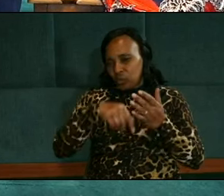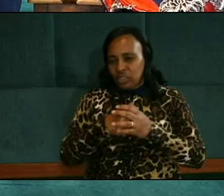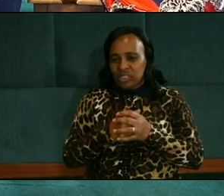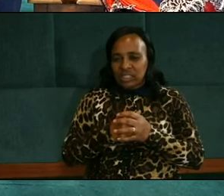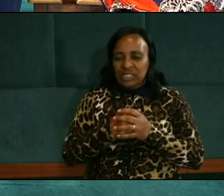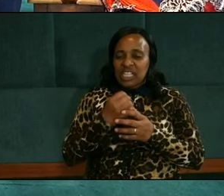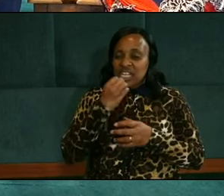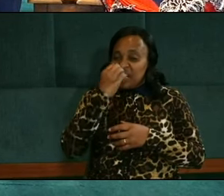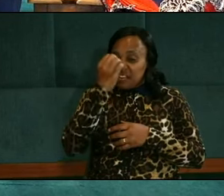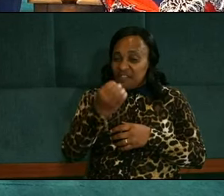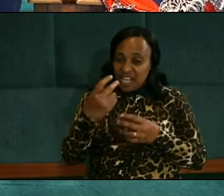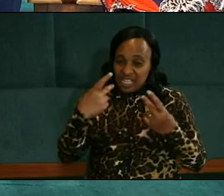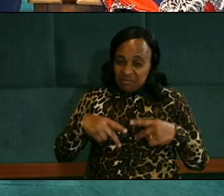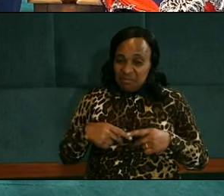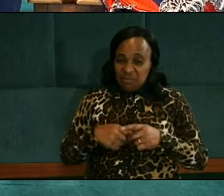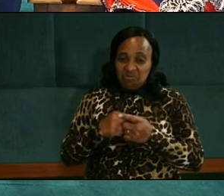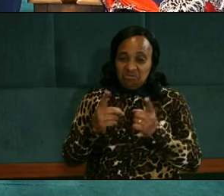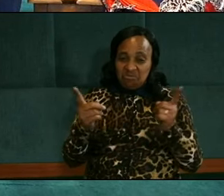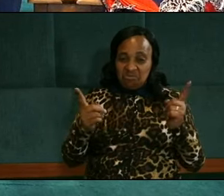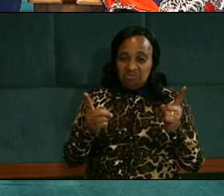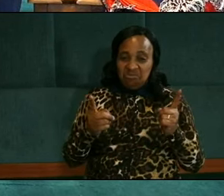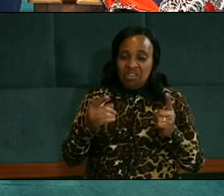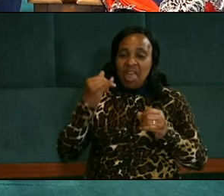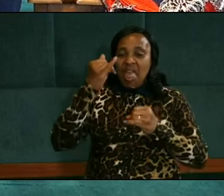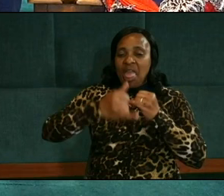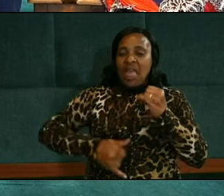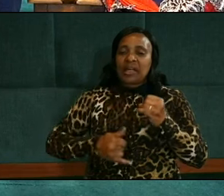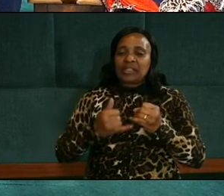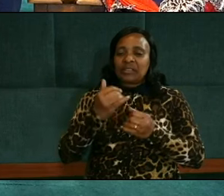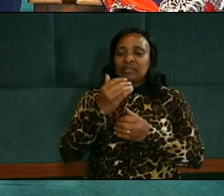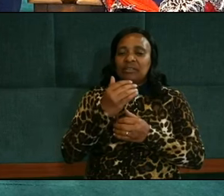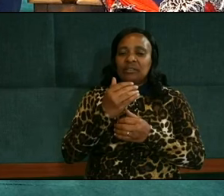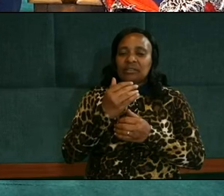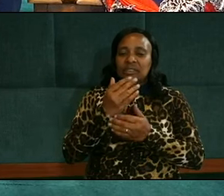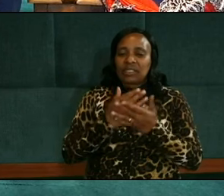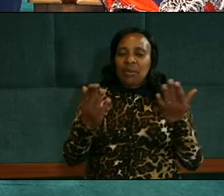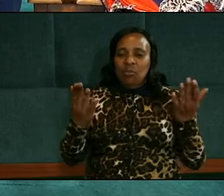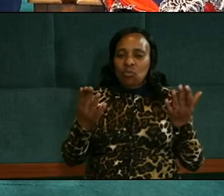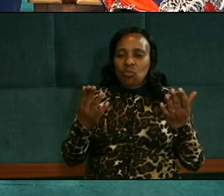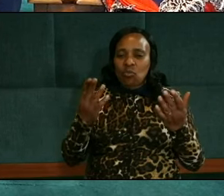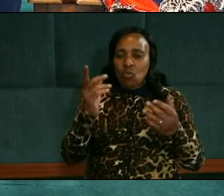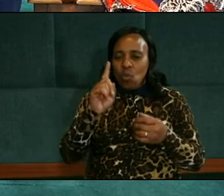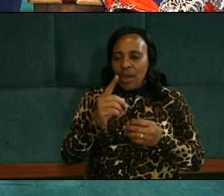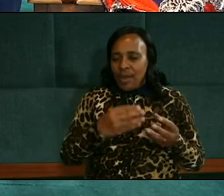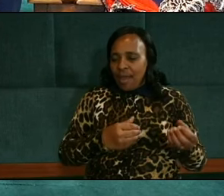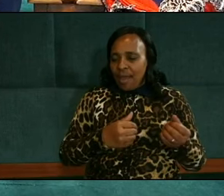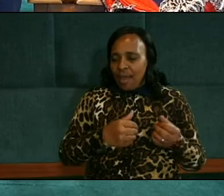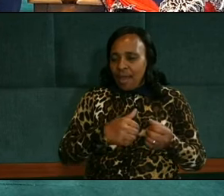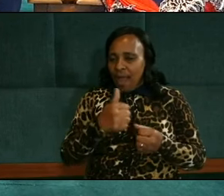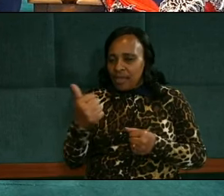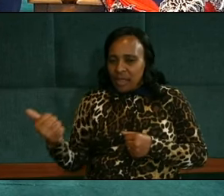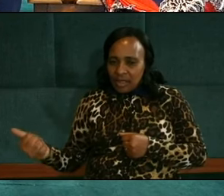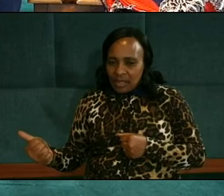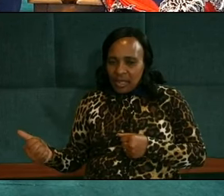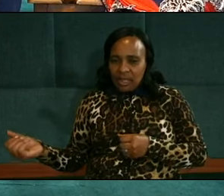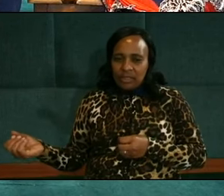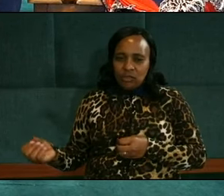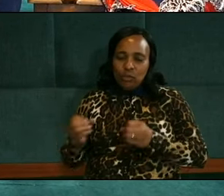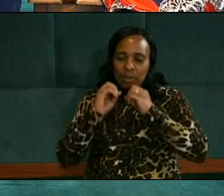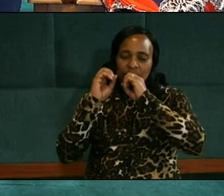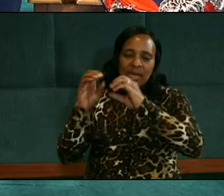envious people will always end up somehow leading someone else into envy. Mm-hmm. Because,